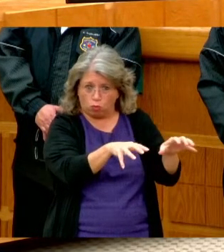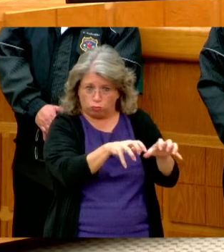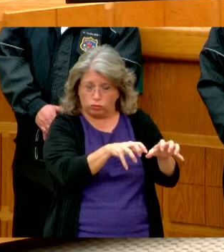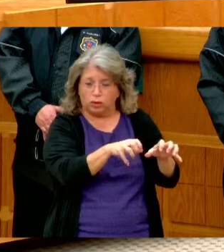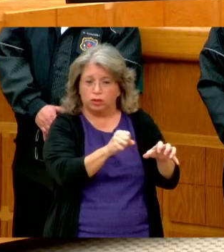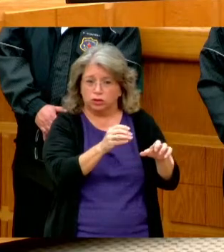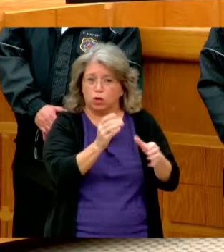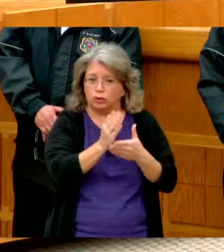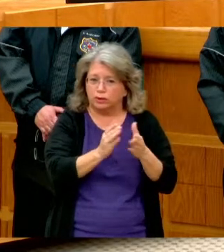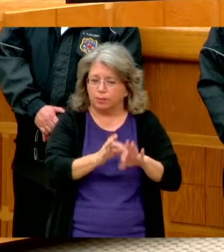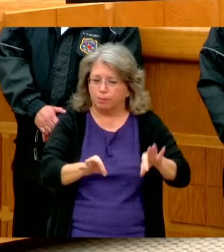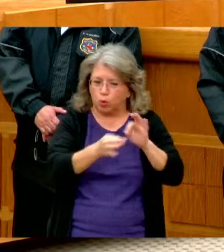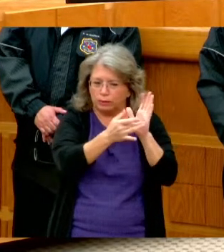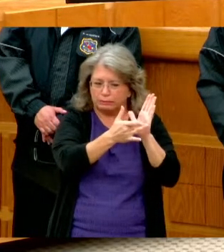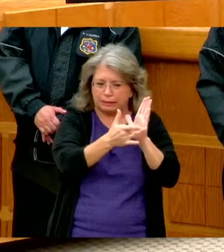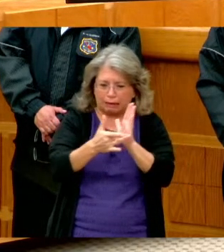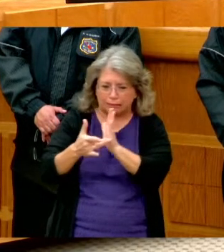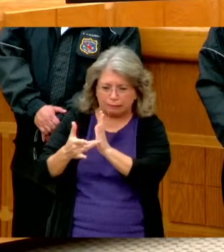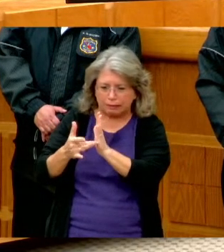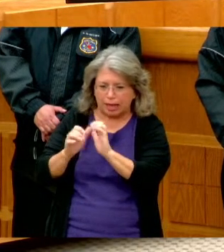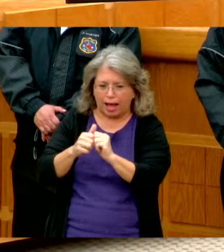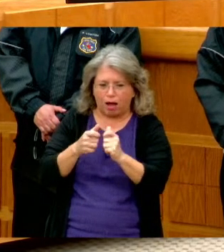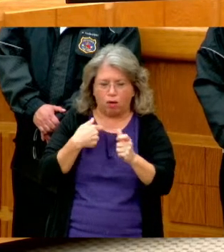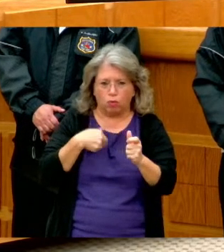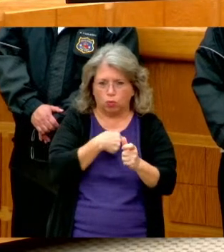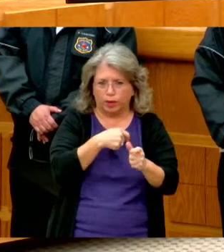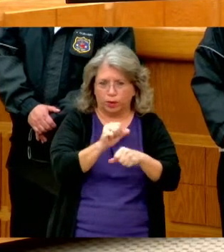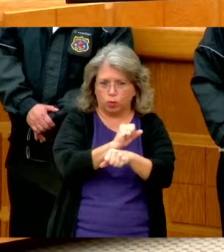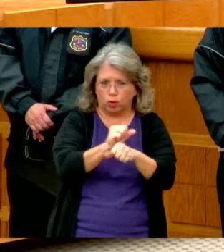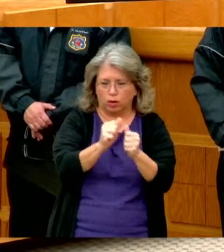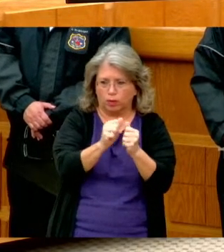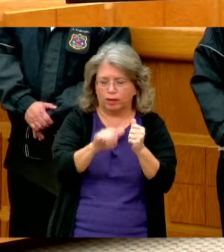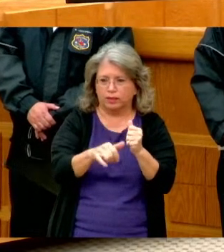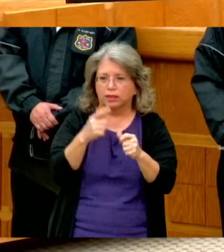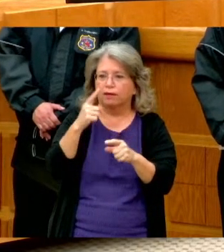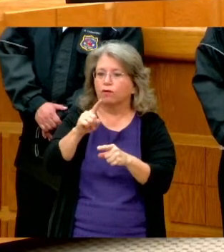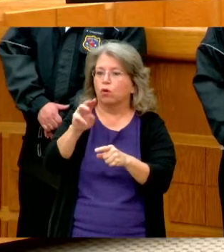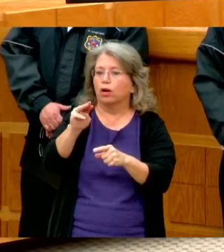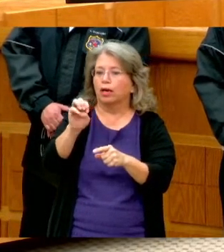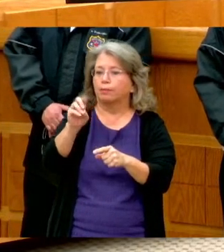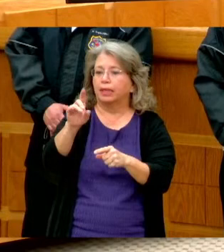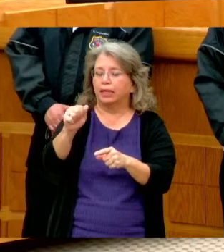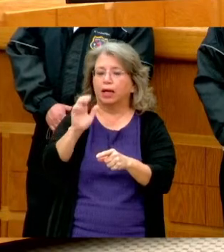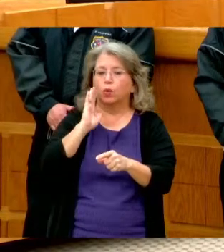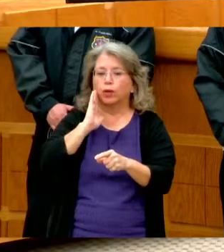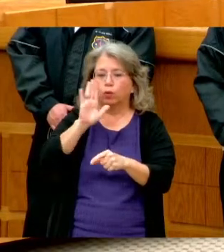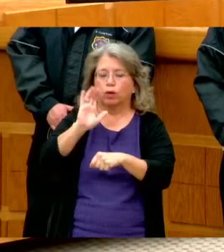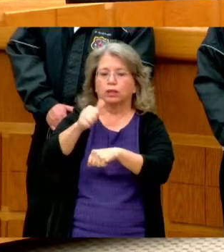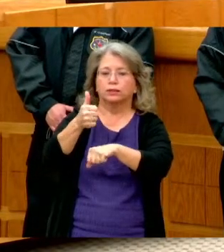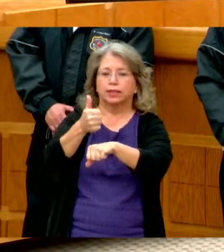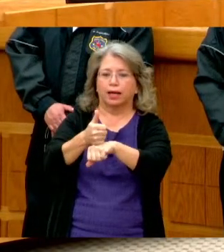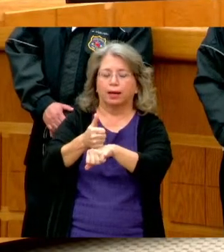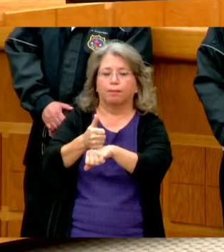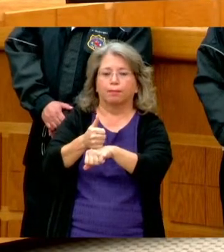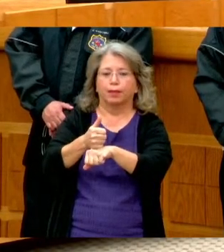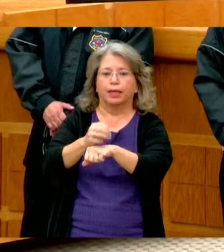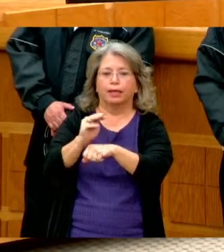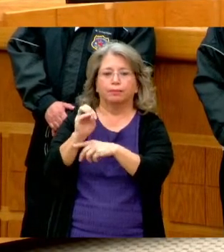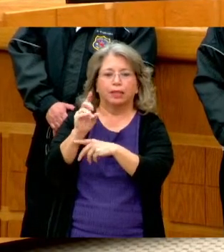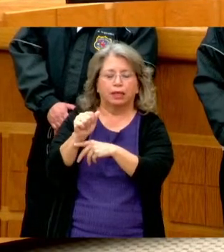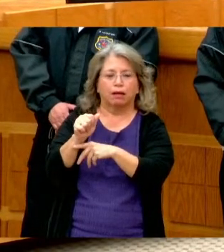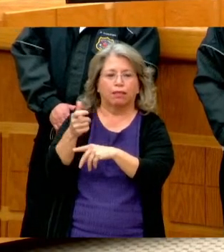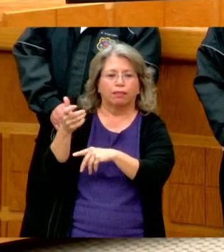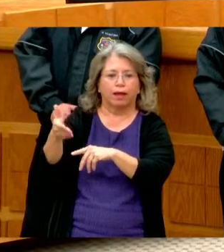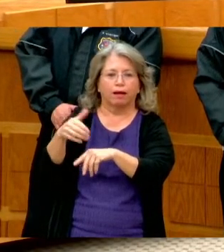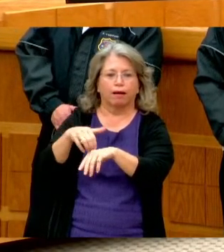to the handling of this vaccine. For the media, we will be setting up a media location at the Keach Library. You can conduct